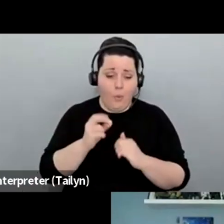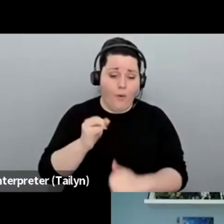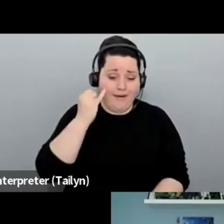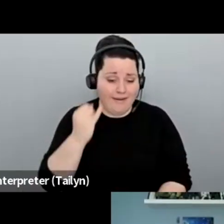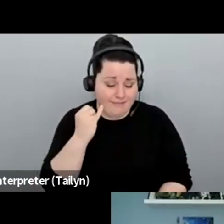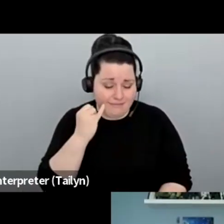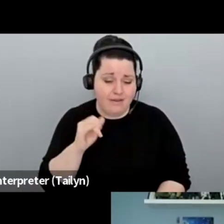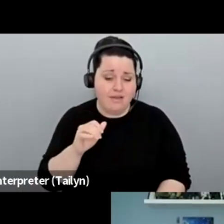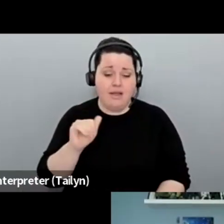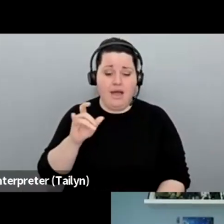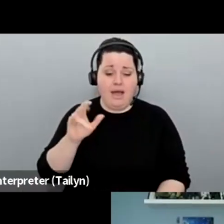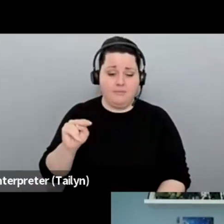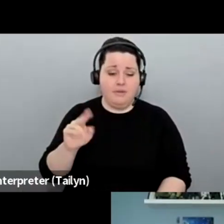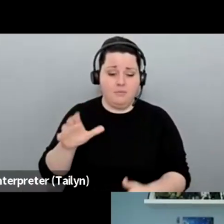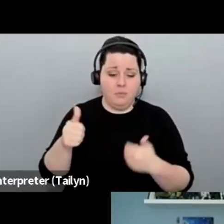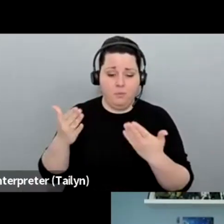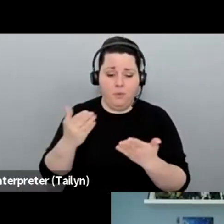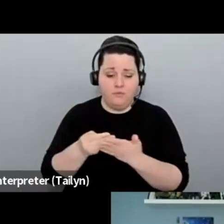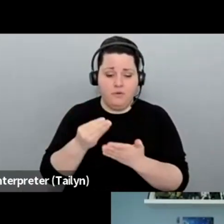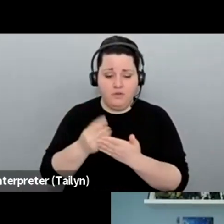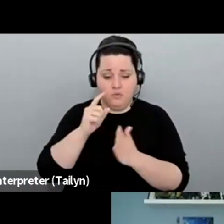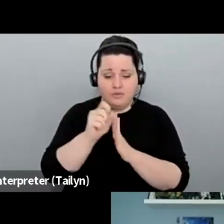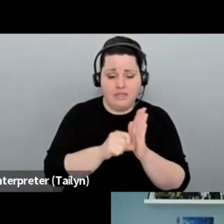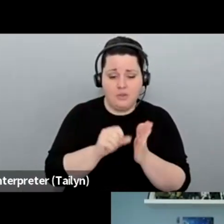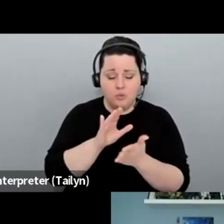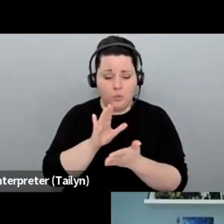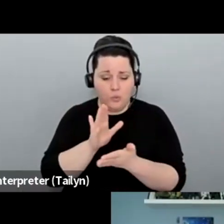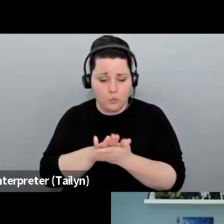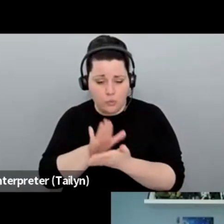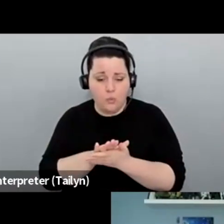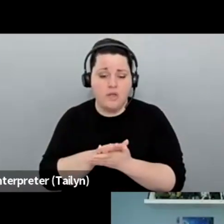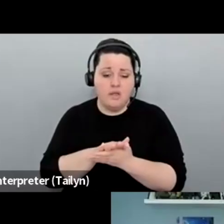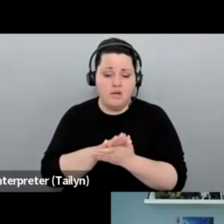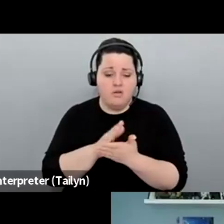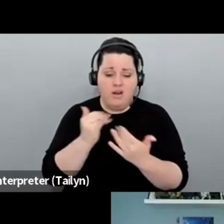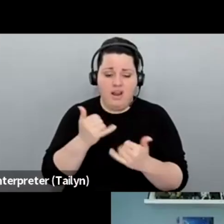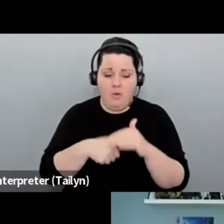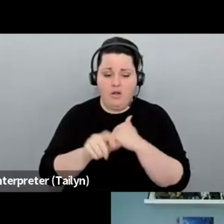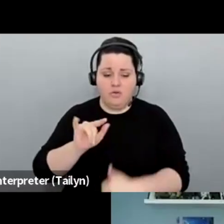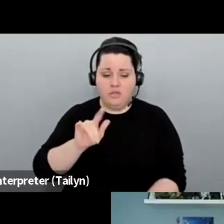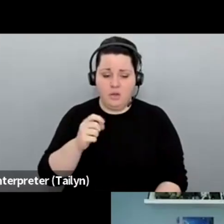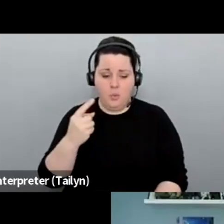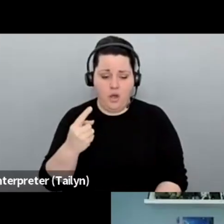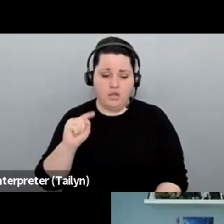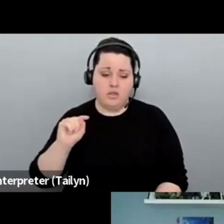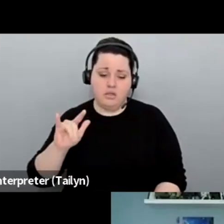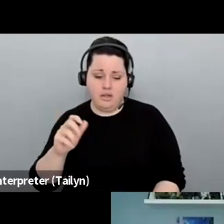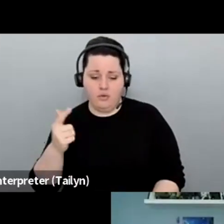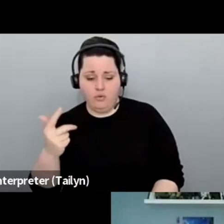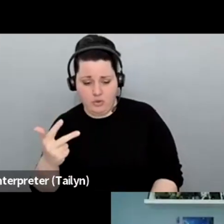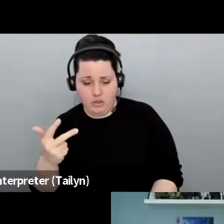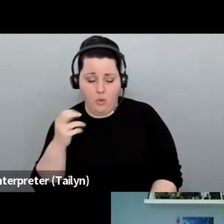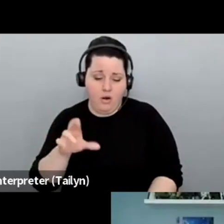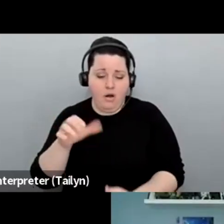the administration is proposing funds to states or schools that currently fall into the Title I or Title III or